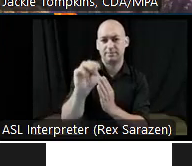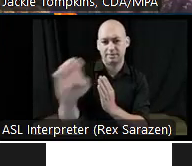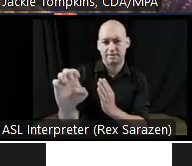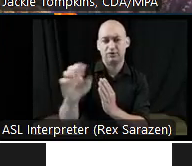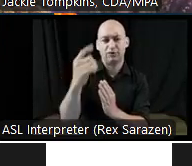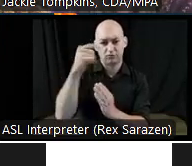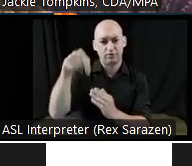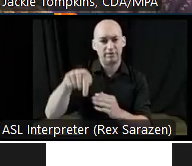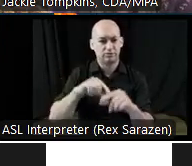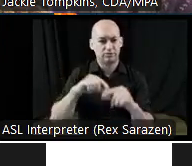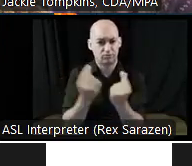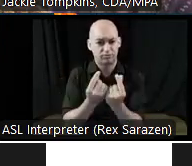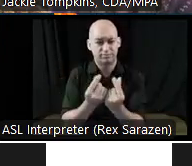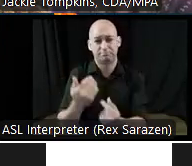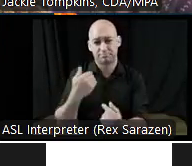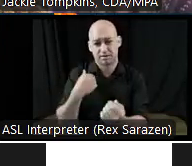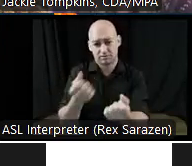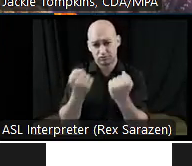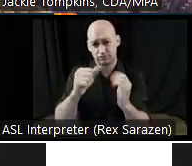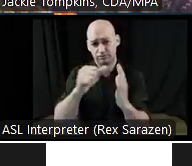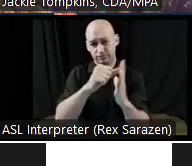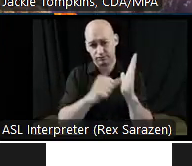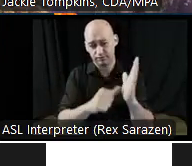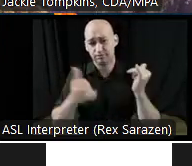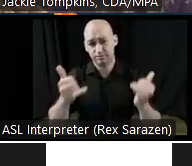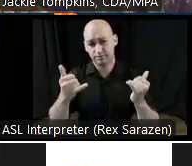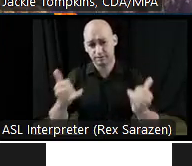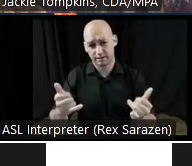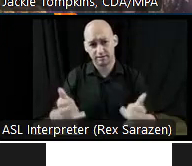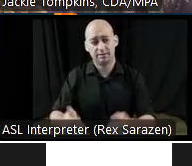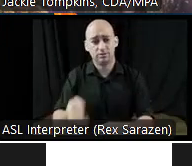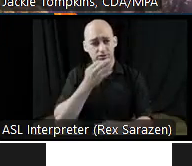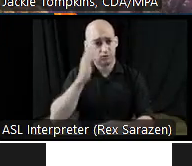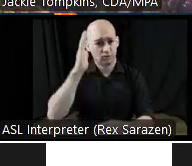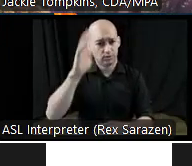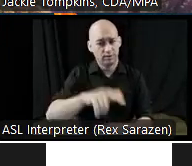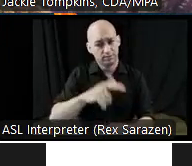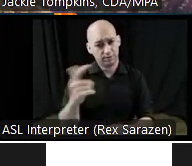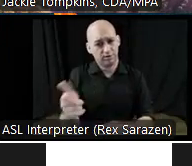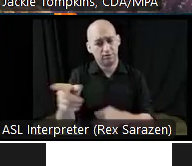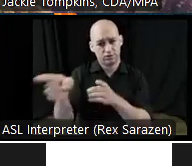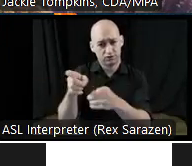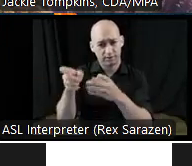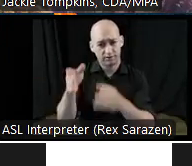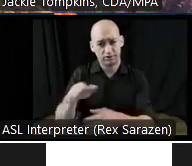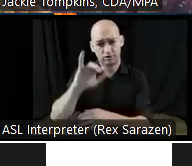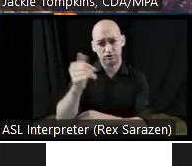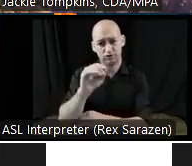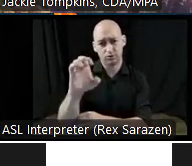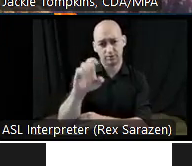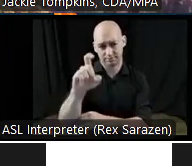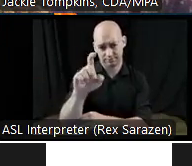We have a very robust agenda today. Shortly, I'll be turning it over to Director Joe Xavier from our Department